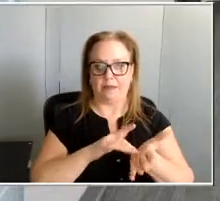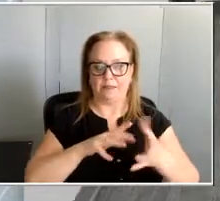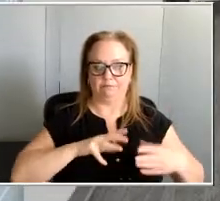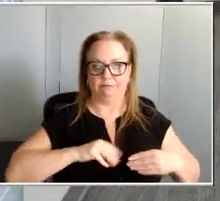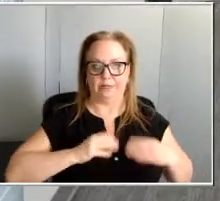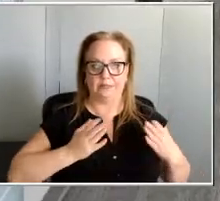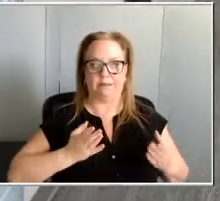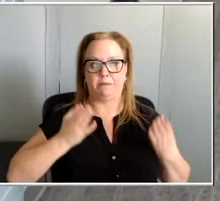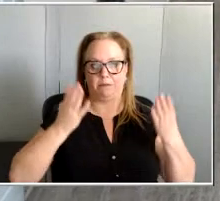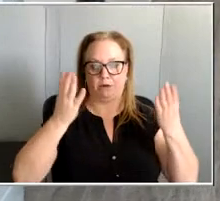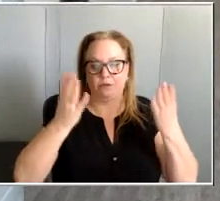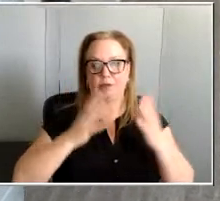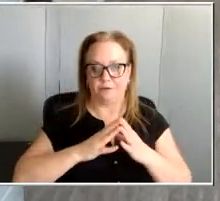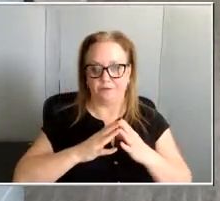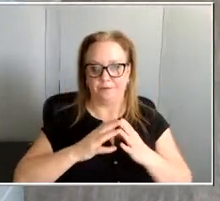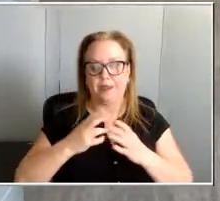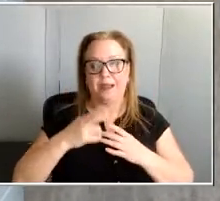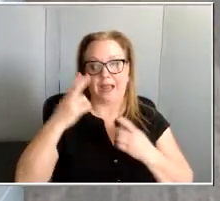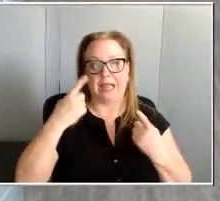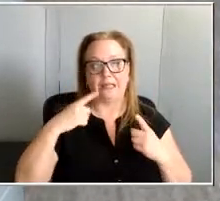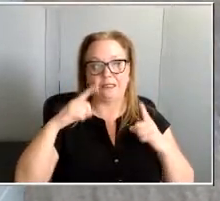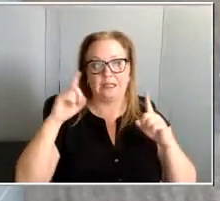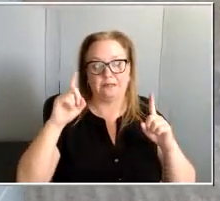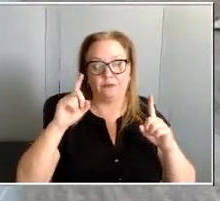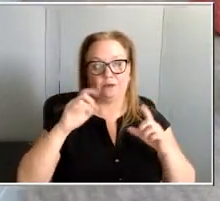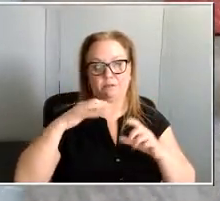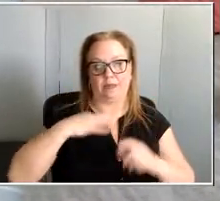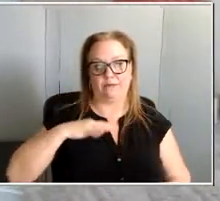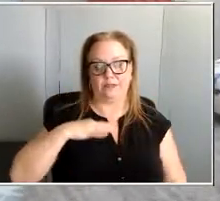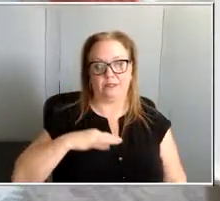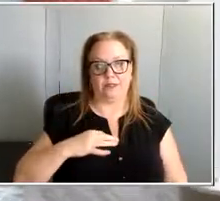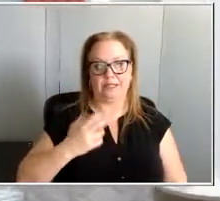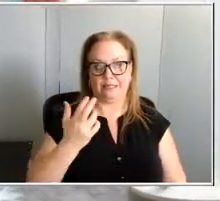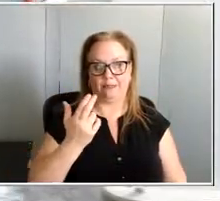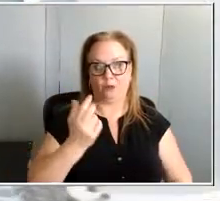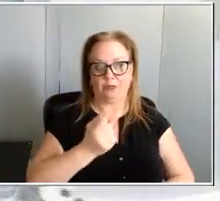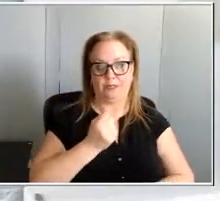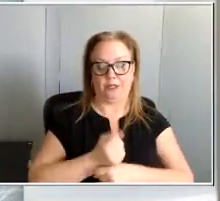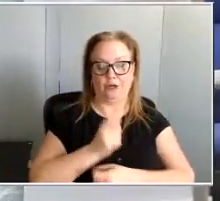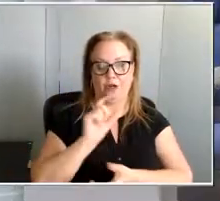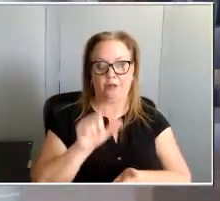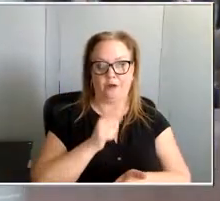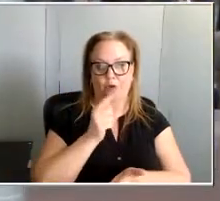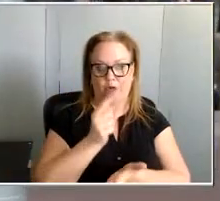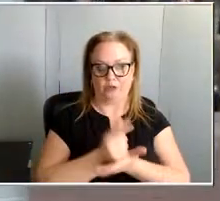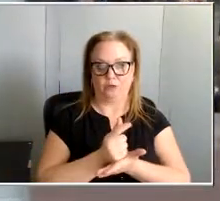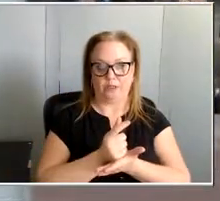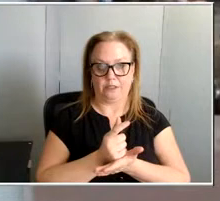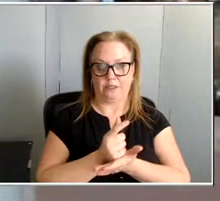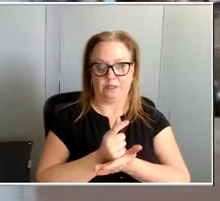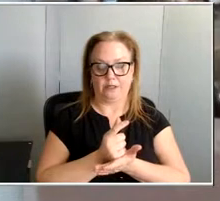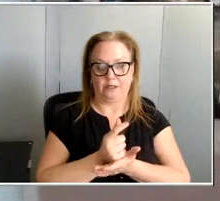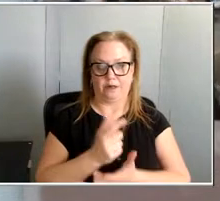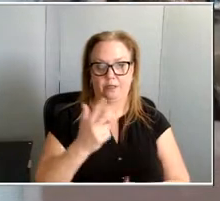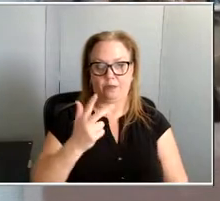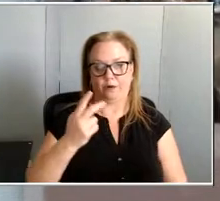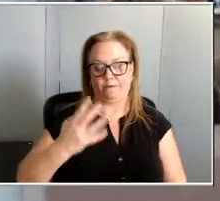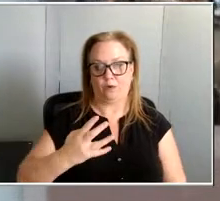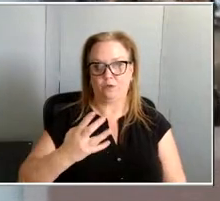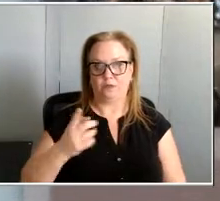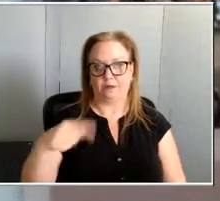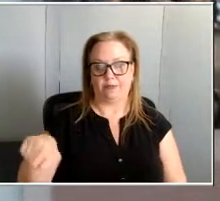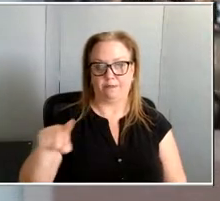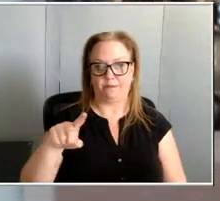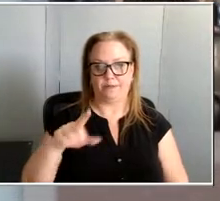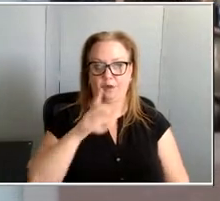proposal. Highly successful. It's in its 13th year. The graduates are about 3/4 of them are